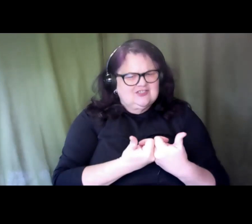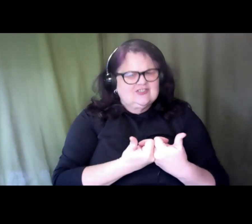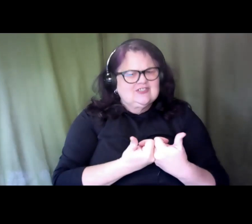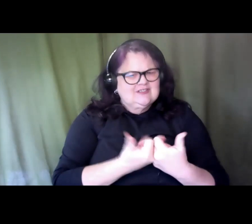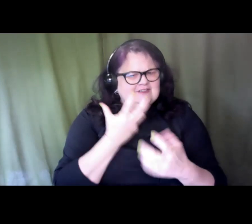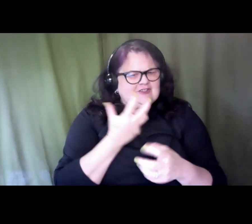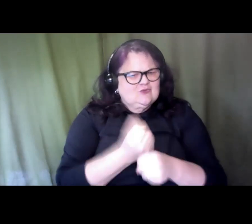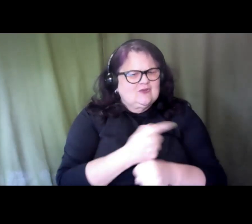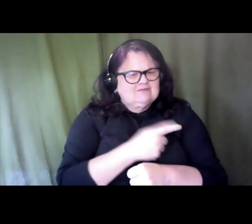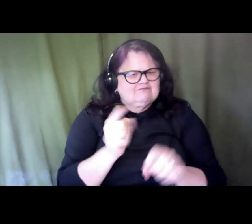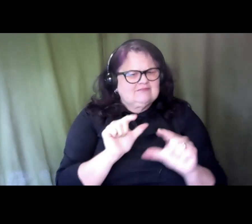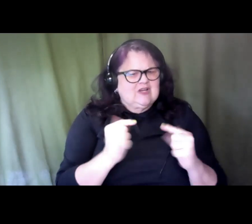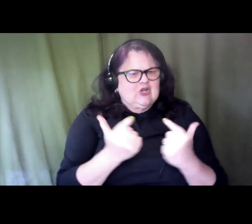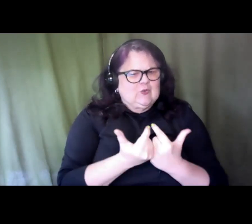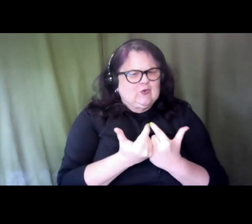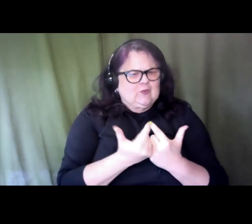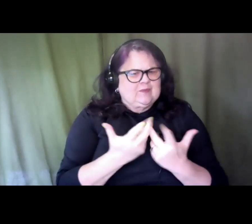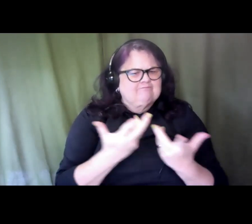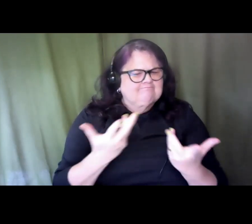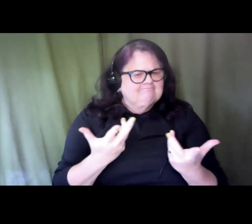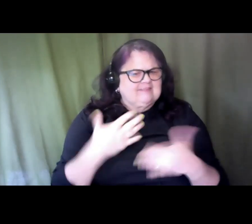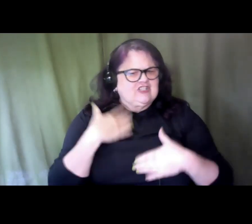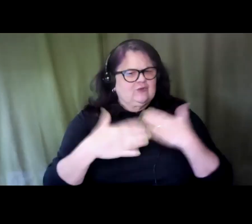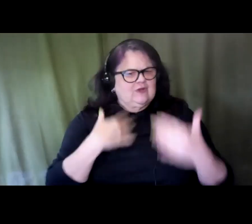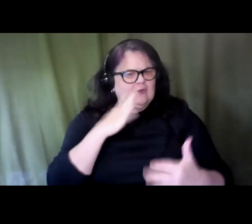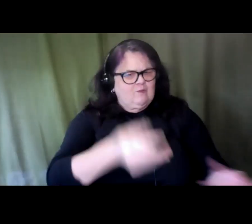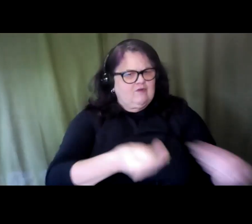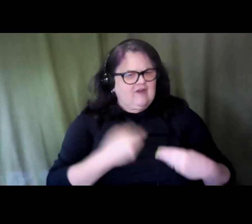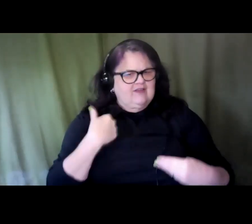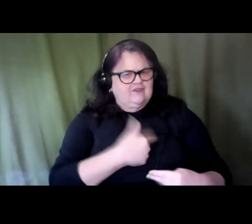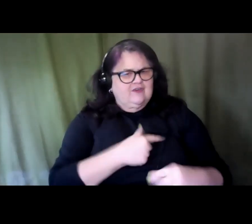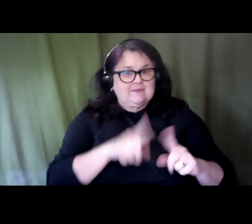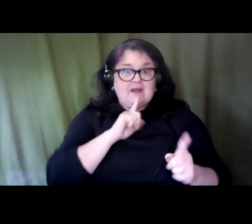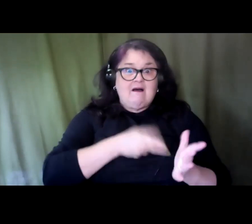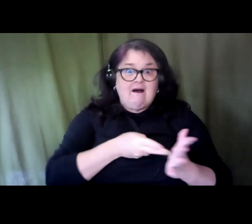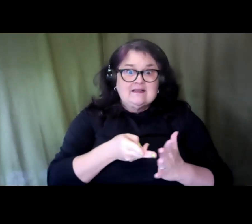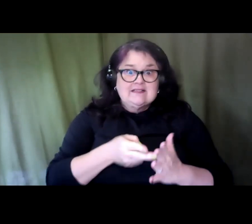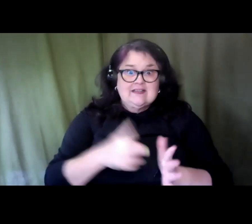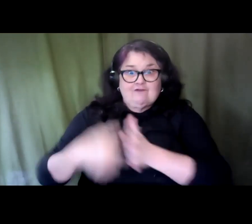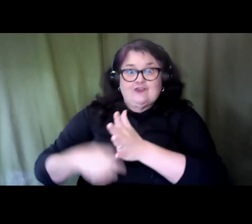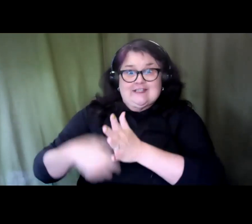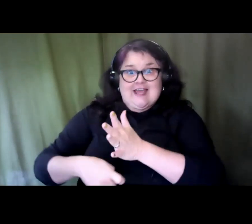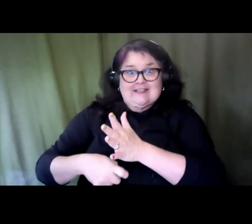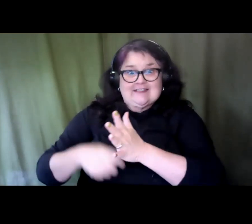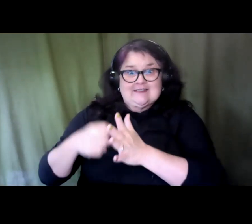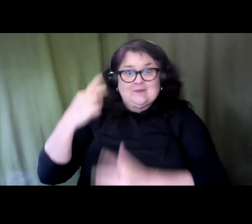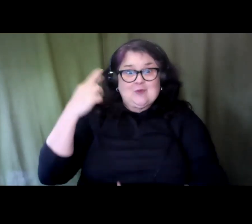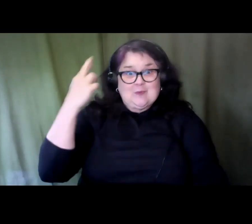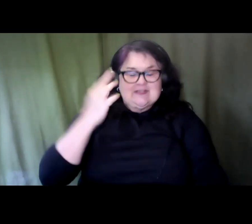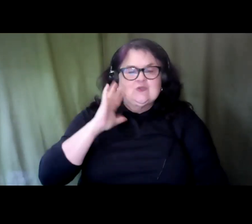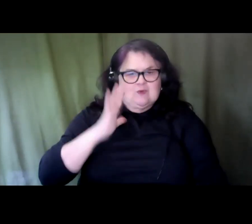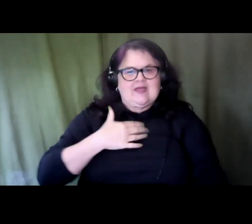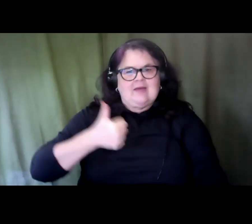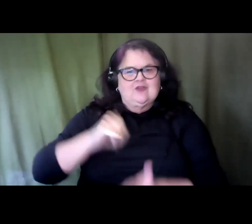that a group and the spirit of generosity is going to provide for us. But honestly, for tax purposes, you're going to be much happier that way. It's going to be much easier